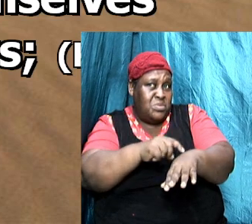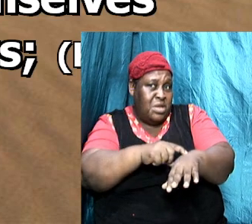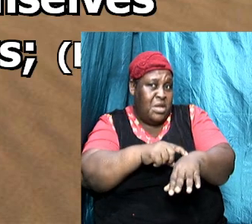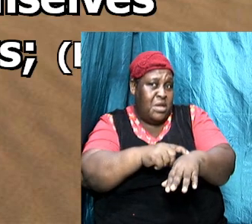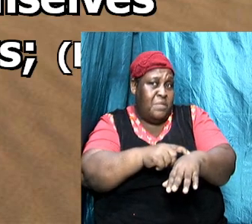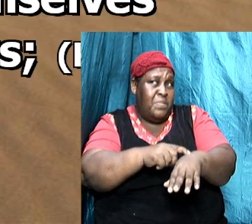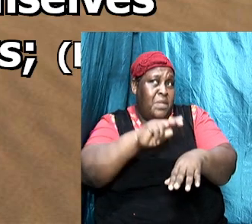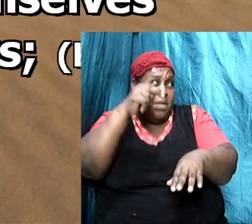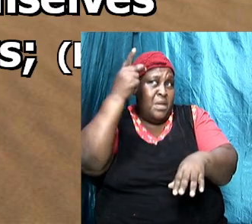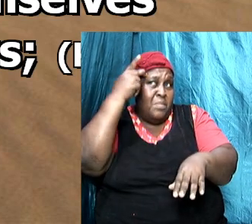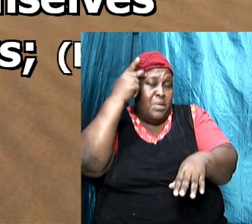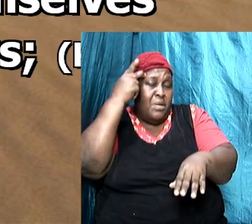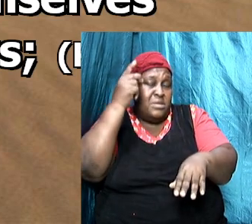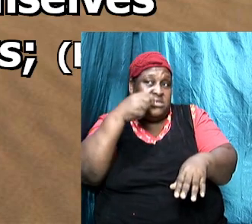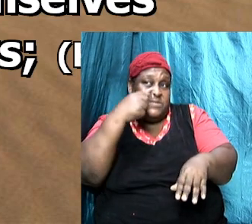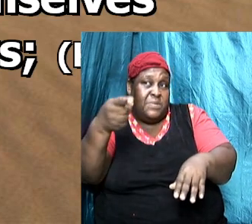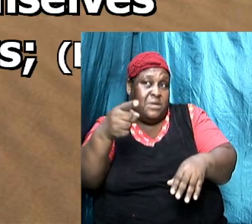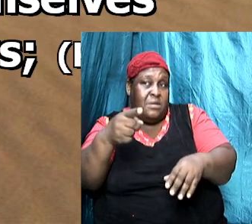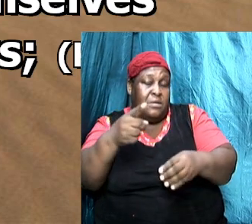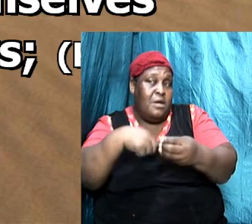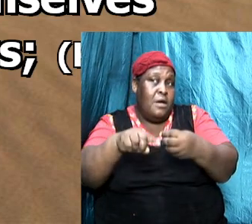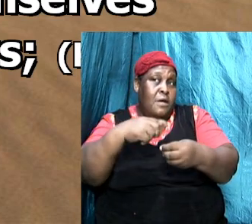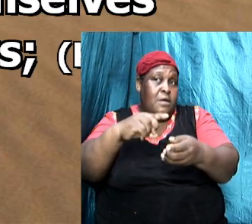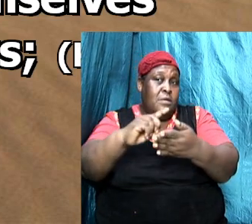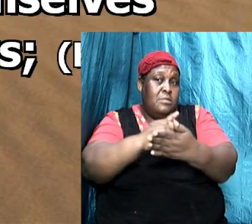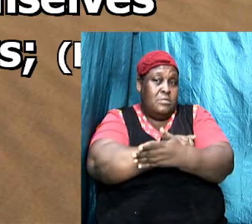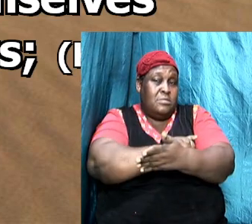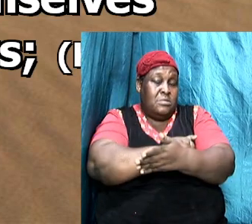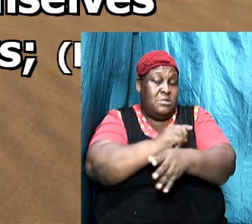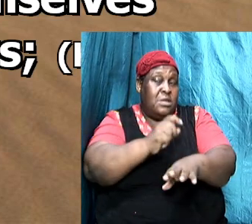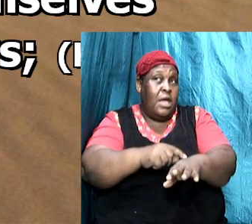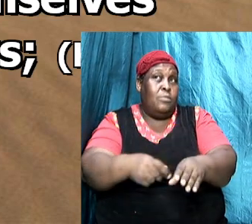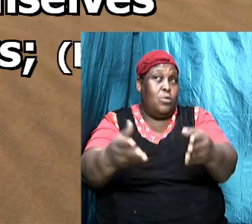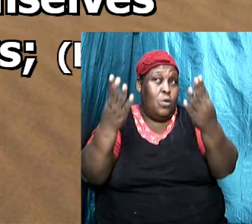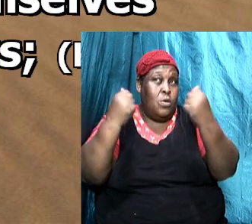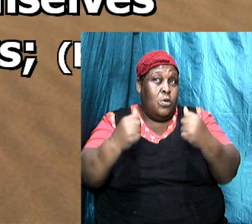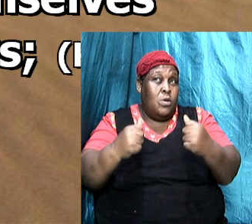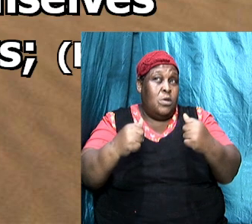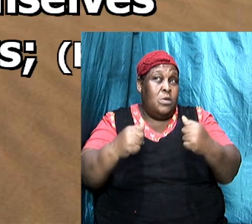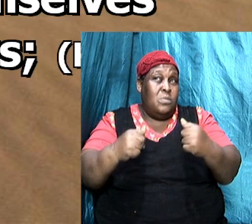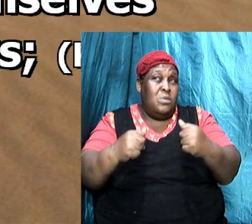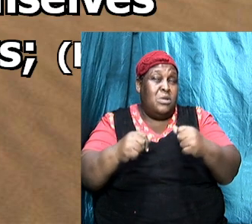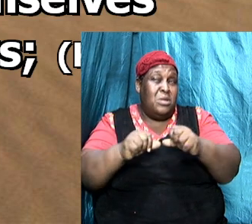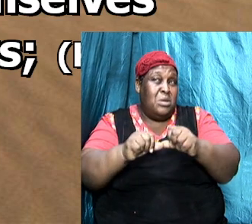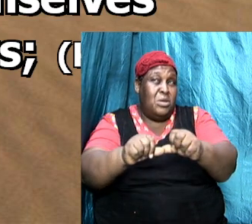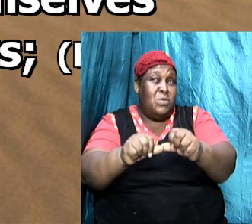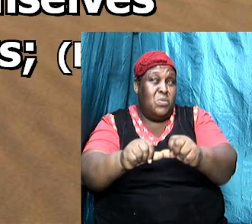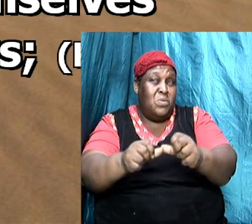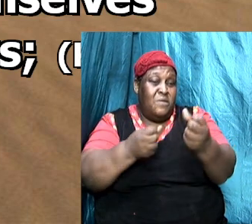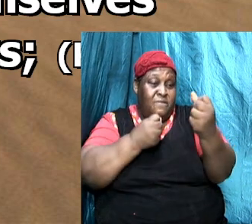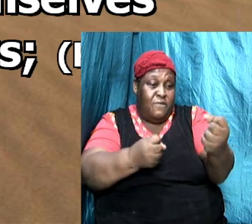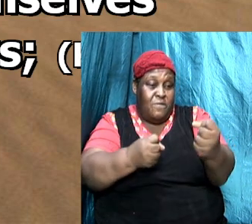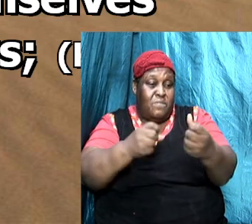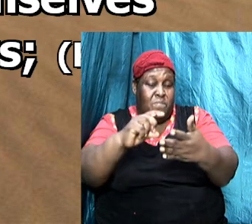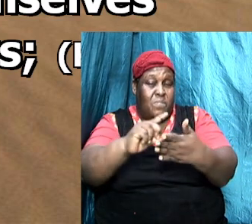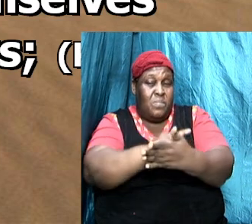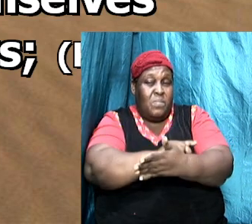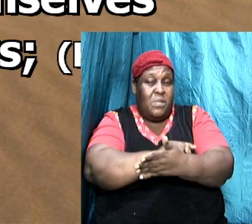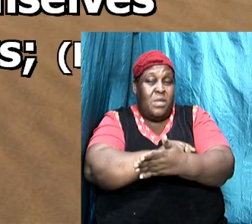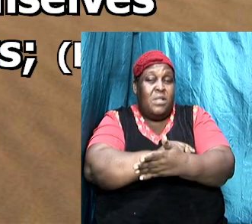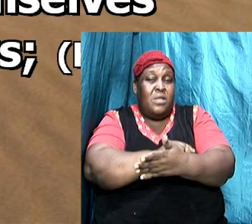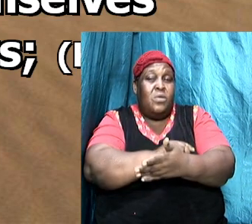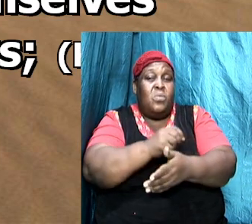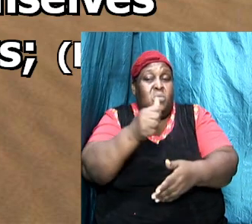doctrine, you know. He said, for the time will come when they will not endure sound doctrine, but after their own lusts shall they heap